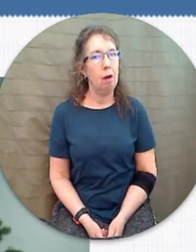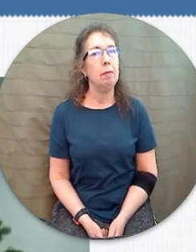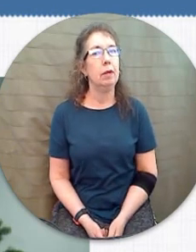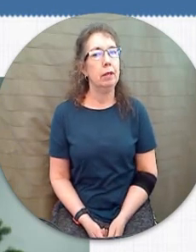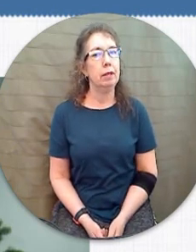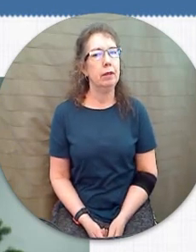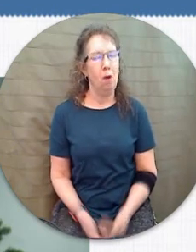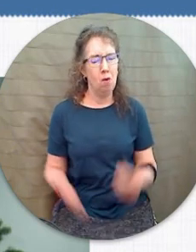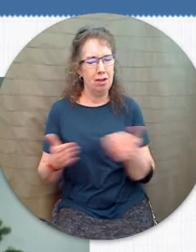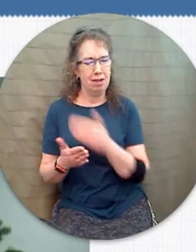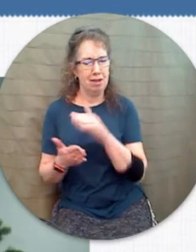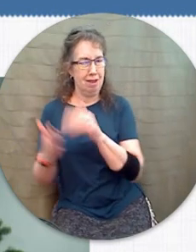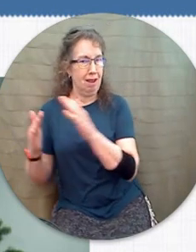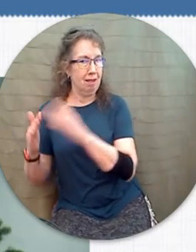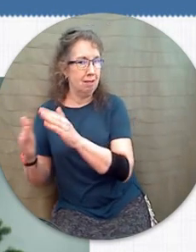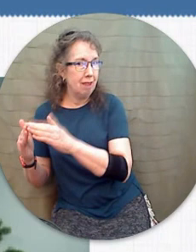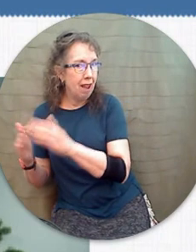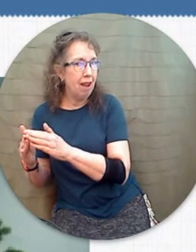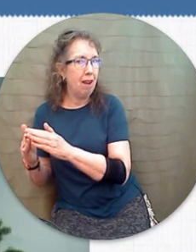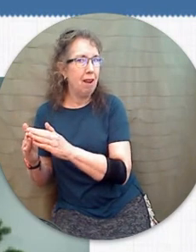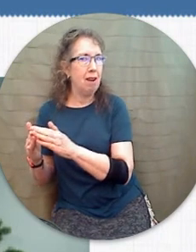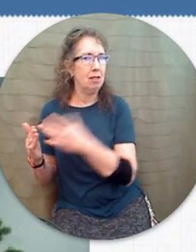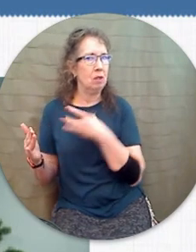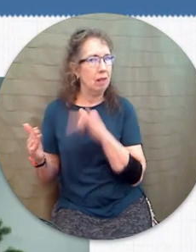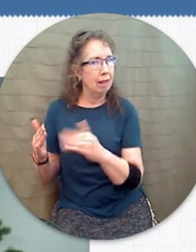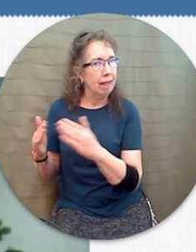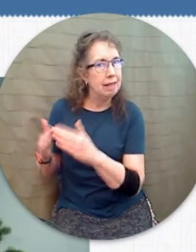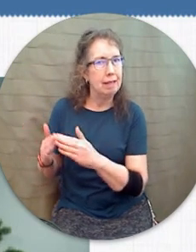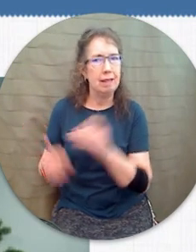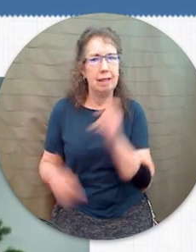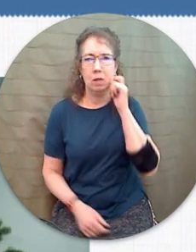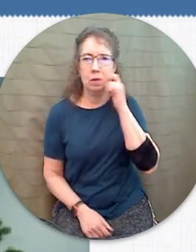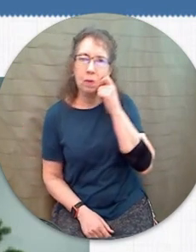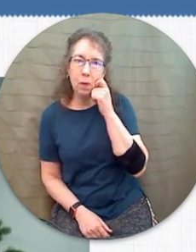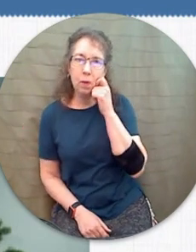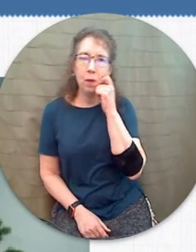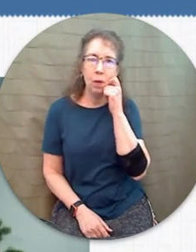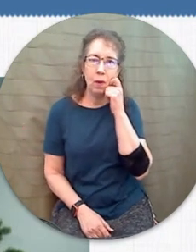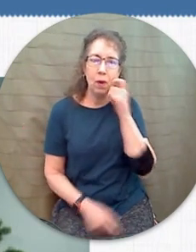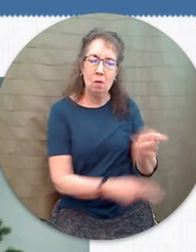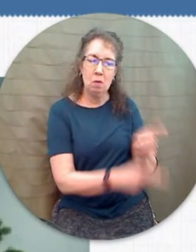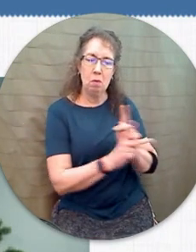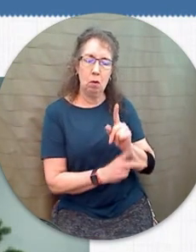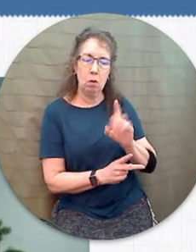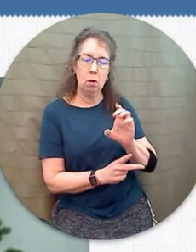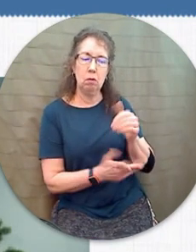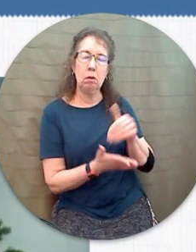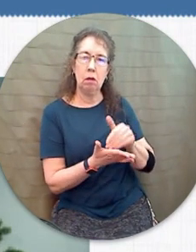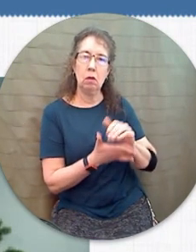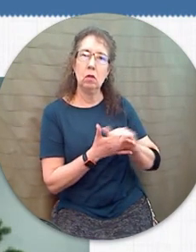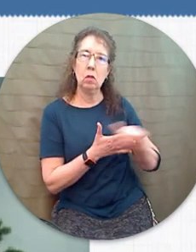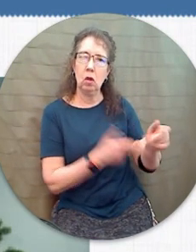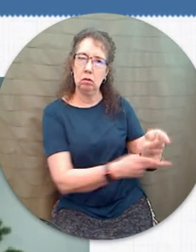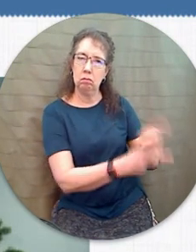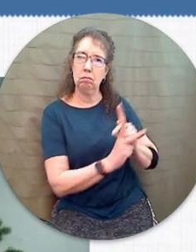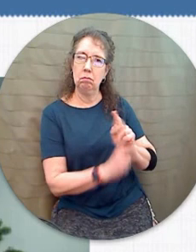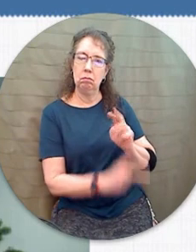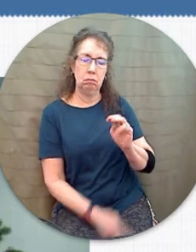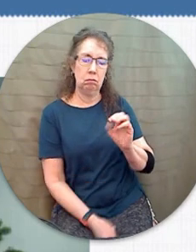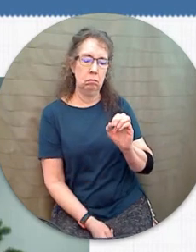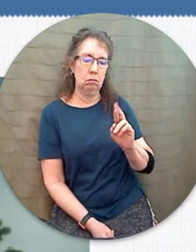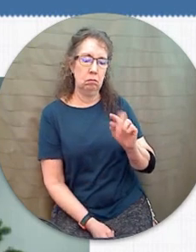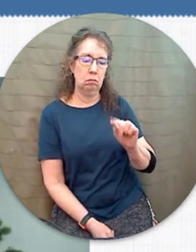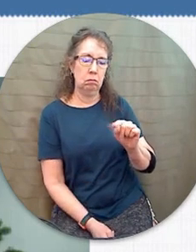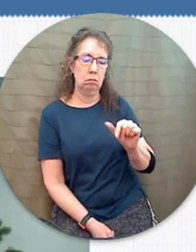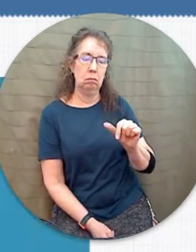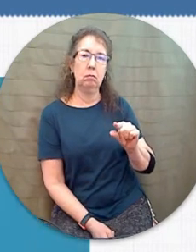near downtown in the city you live, and you're like, this is super cool, and I'm going to take out this $100,000 mortgage. And we're going to go through